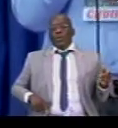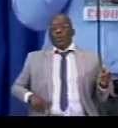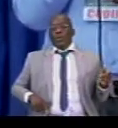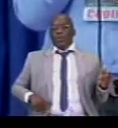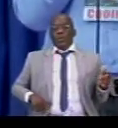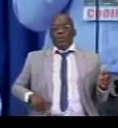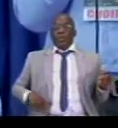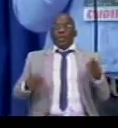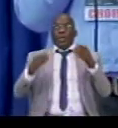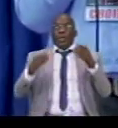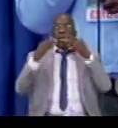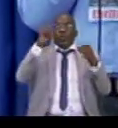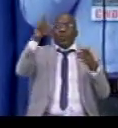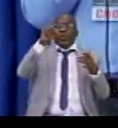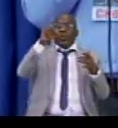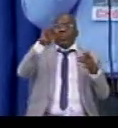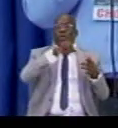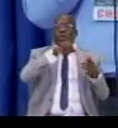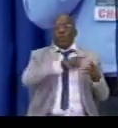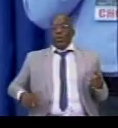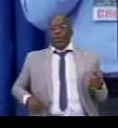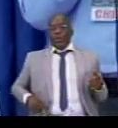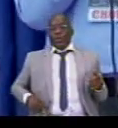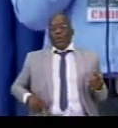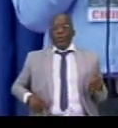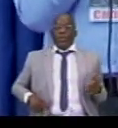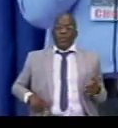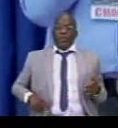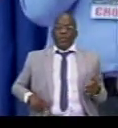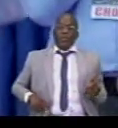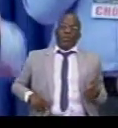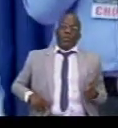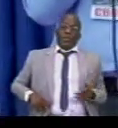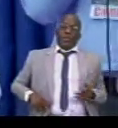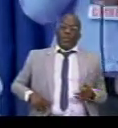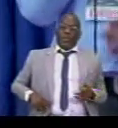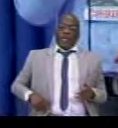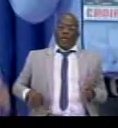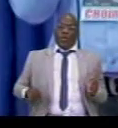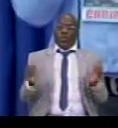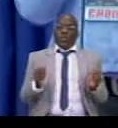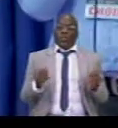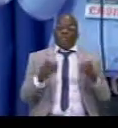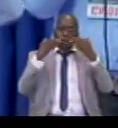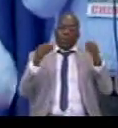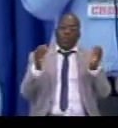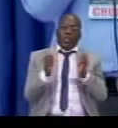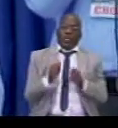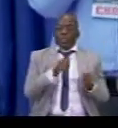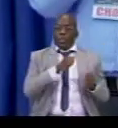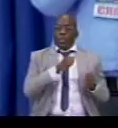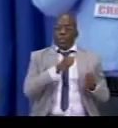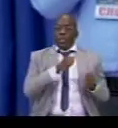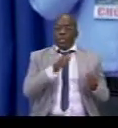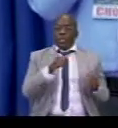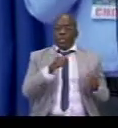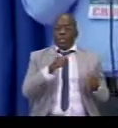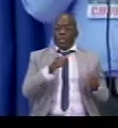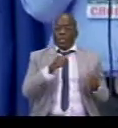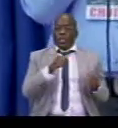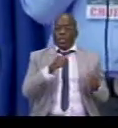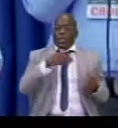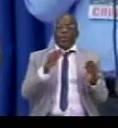Lord. Thank you, Lord. With a grateful heart, with a song of praise, with an